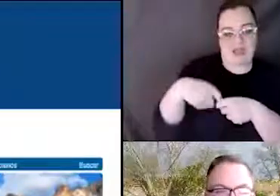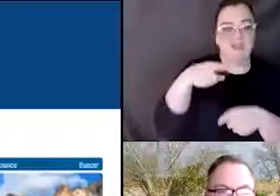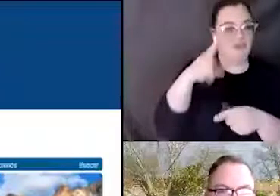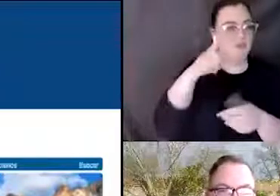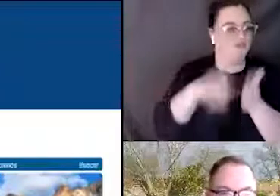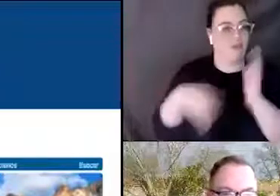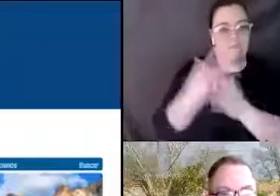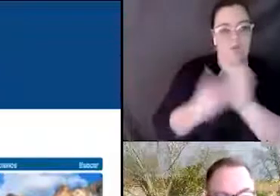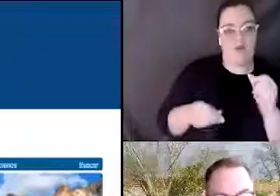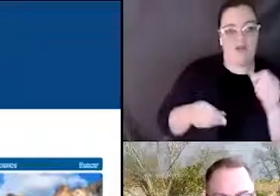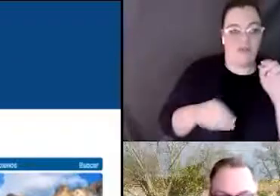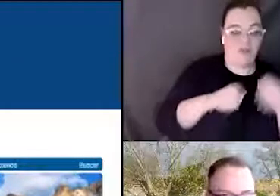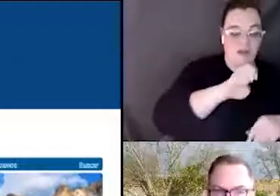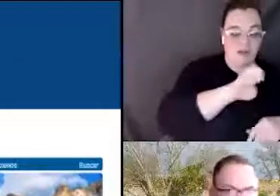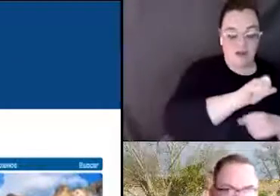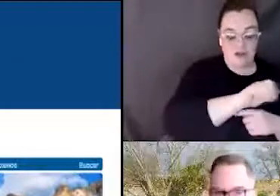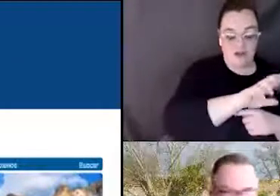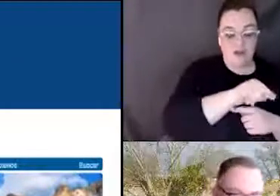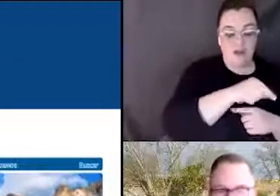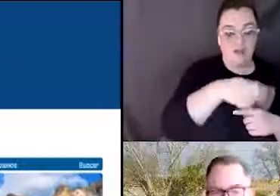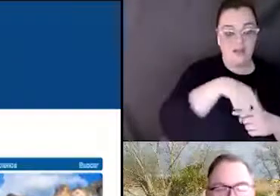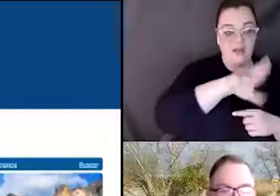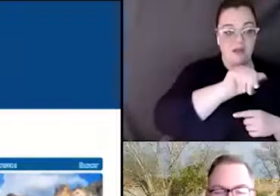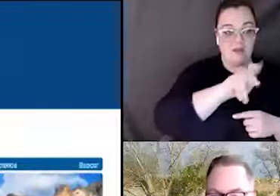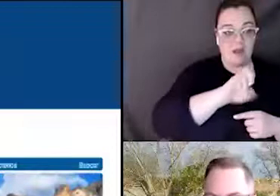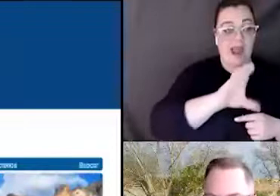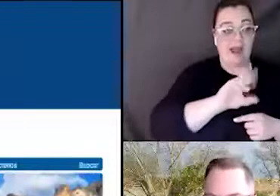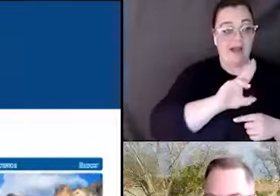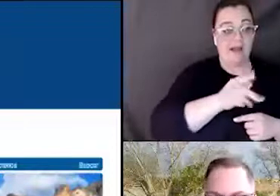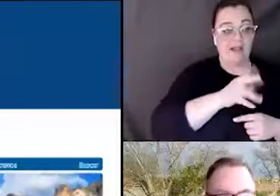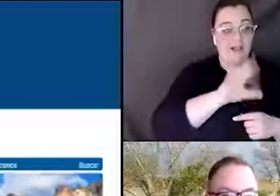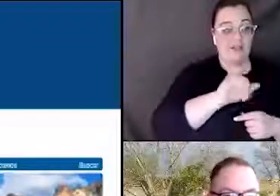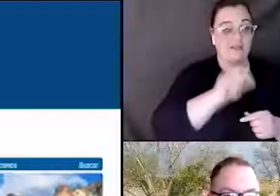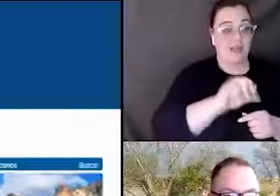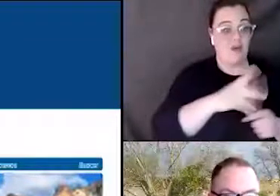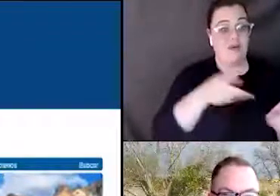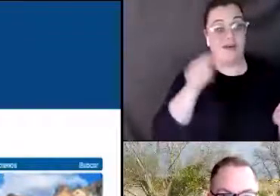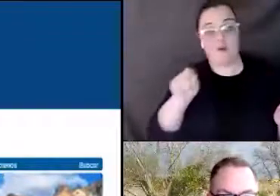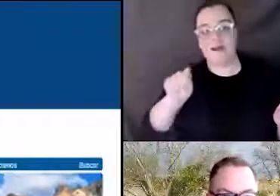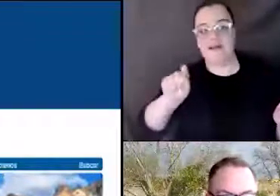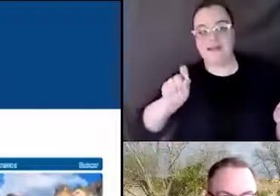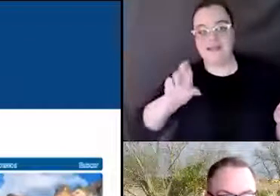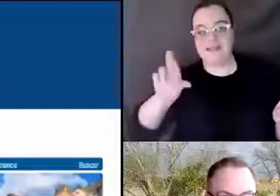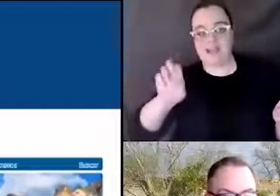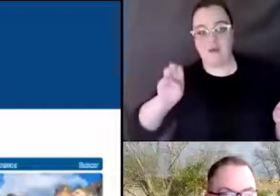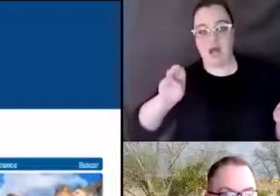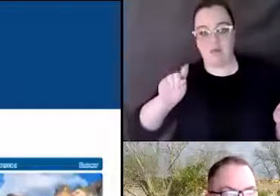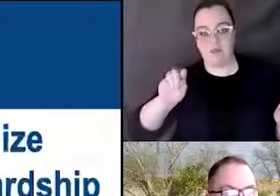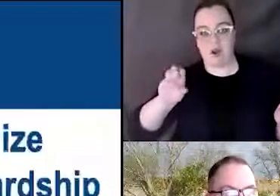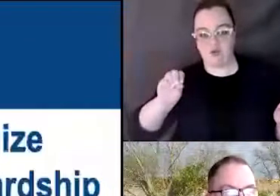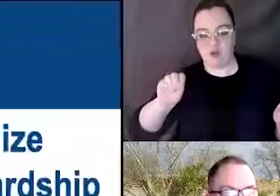the links I'm about to be running through here quickly are going to be going into the chat, thanks to